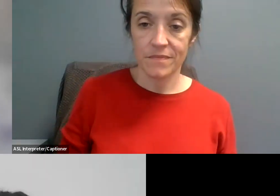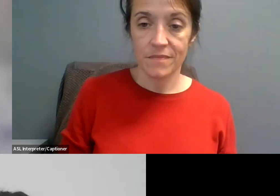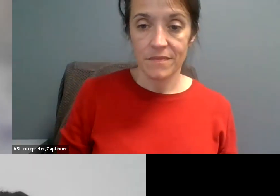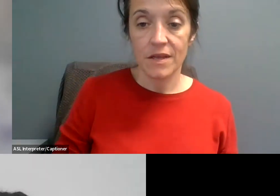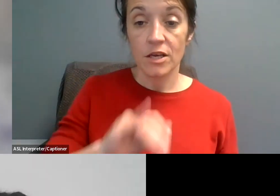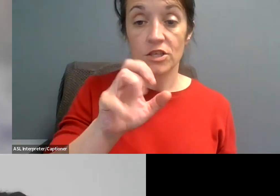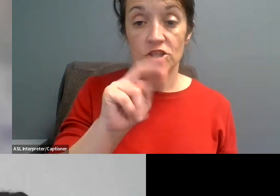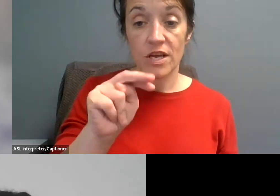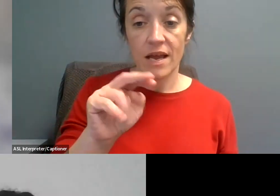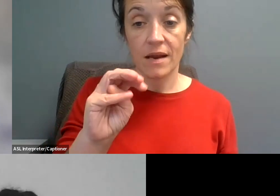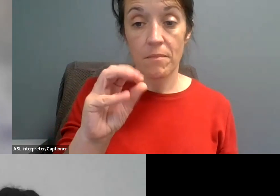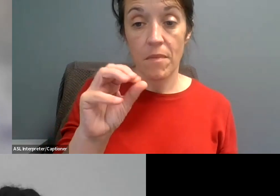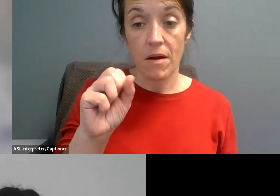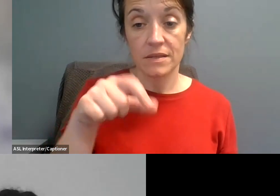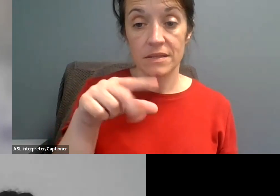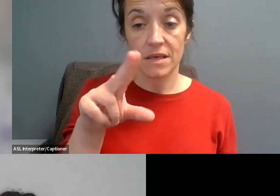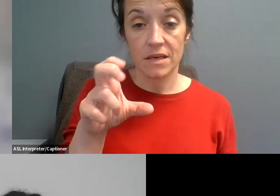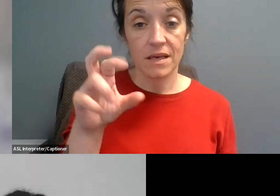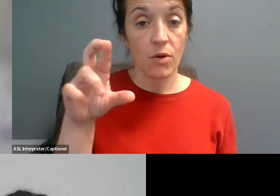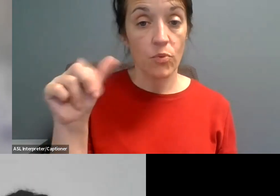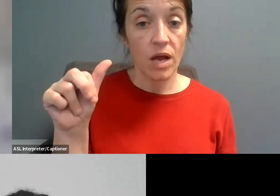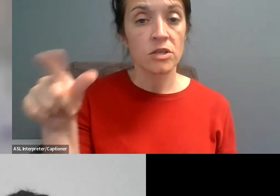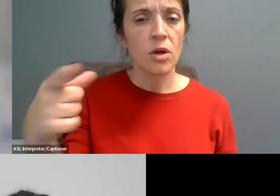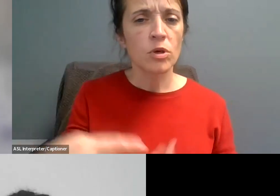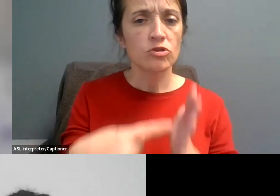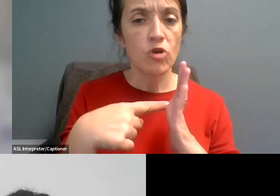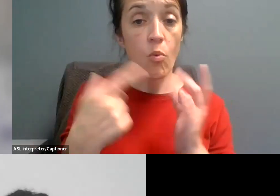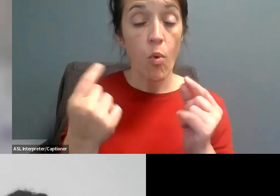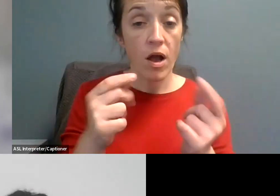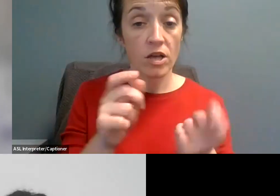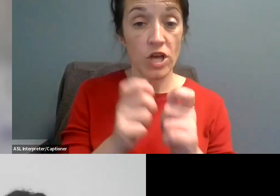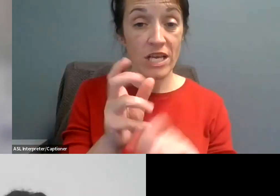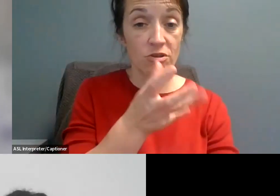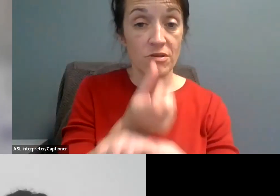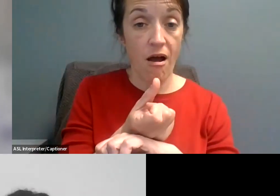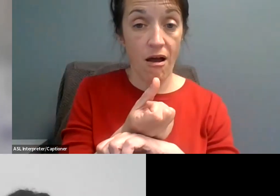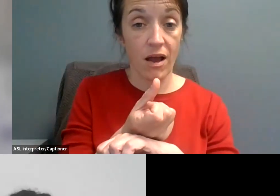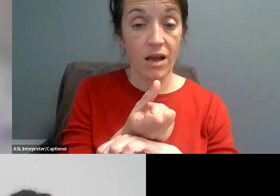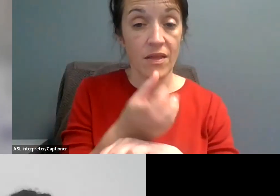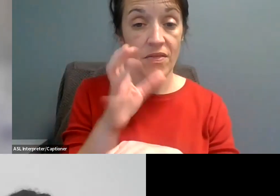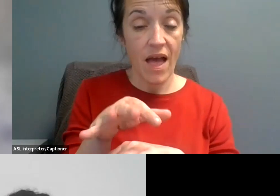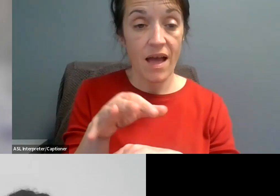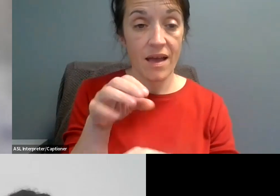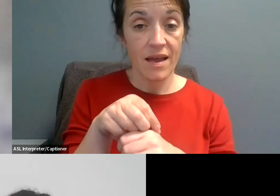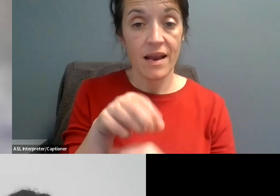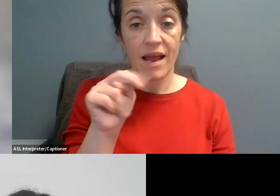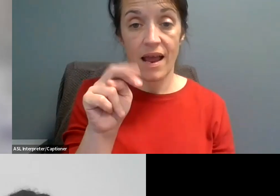us the changelog feature in NRS.